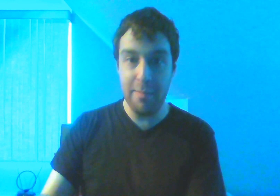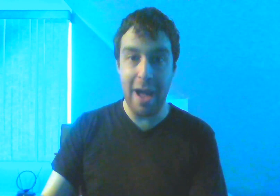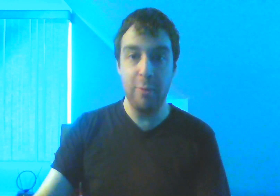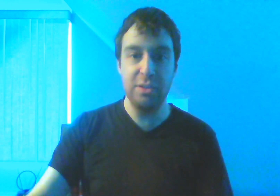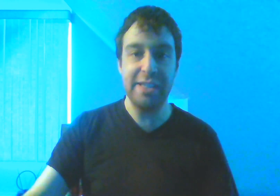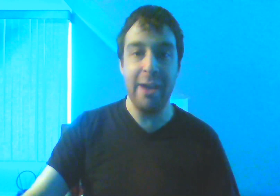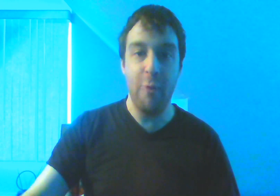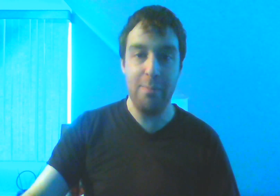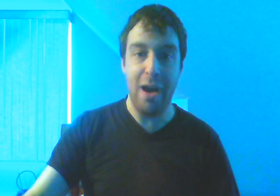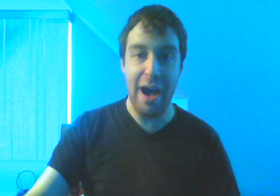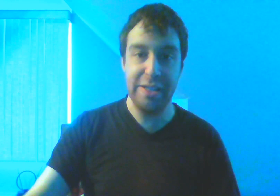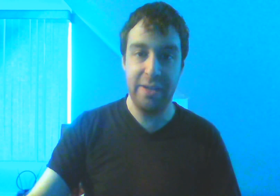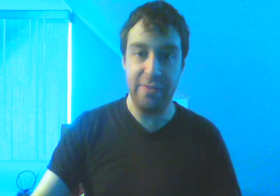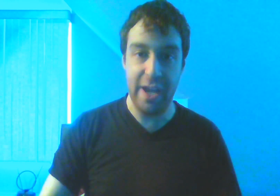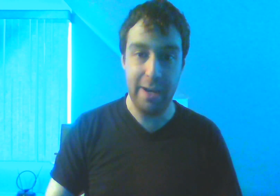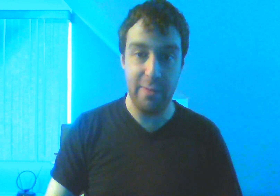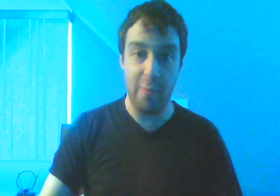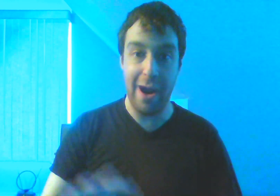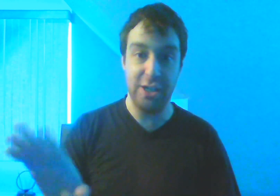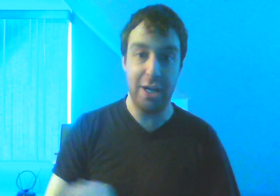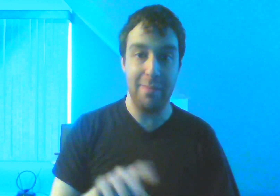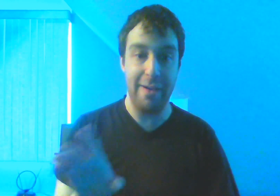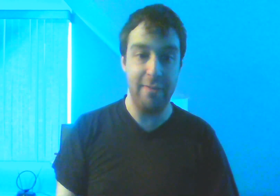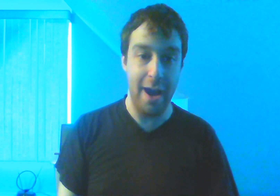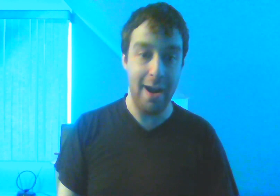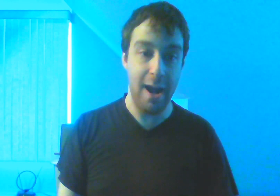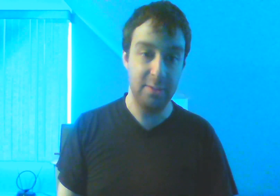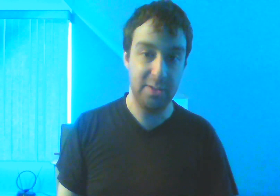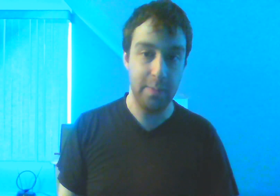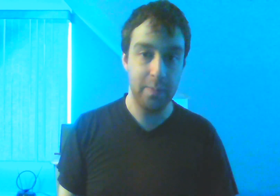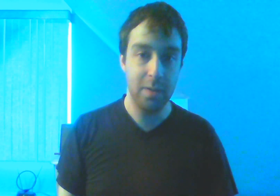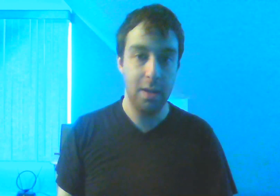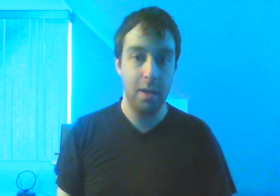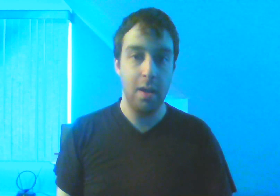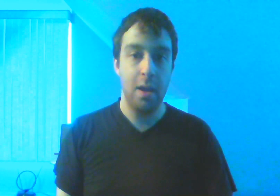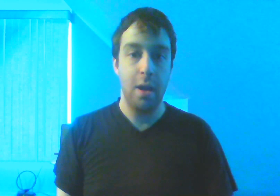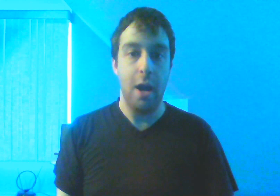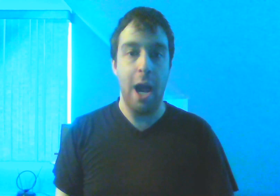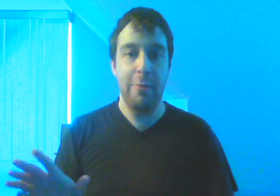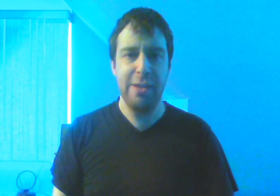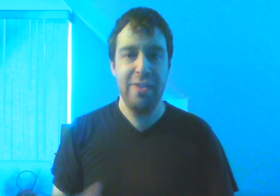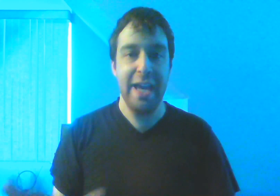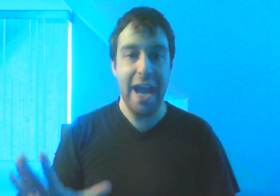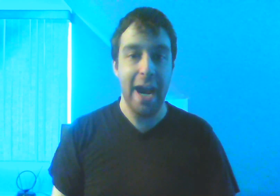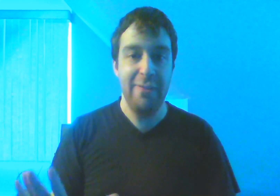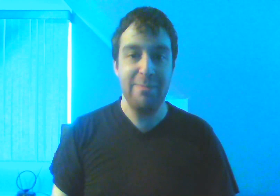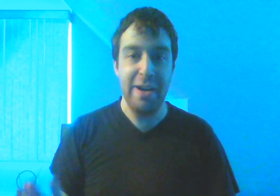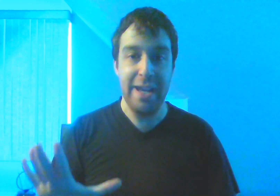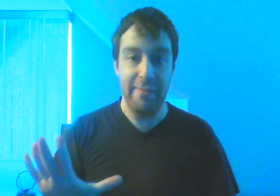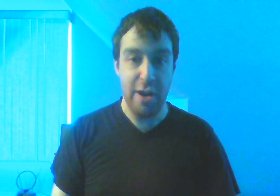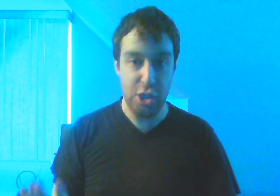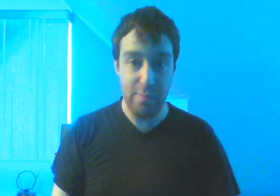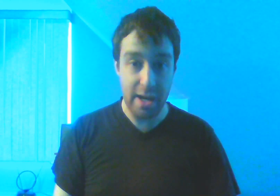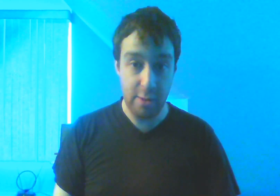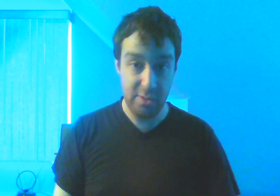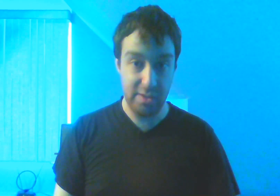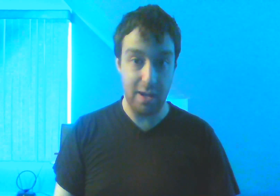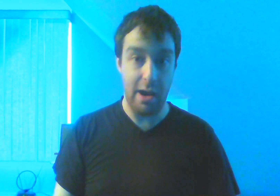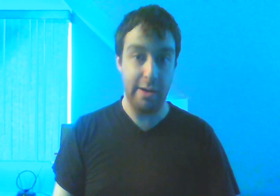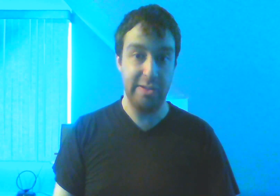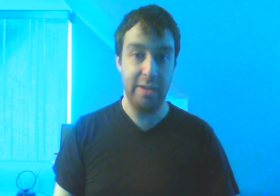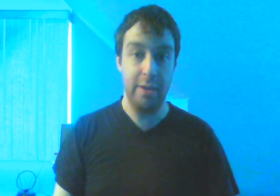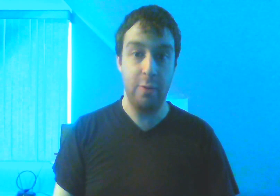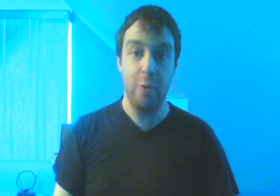But I will say one positive thing before I shut out my firehouse. I want to thank everybody in Fresh